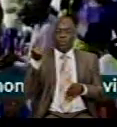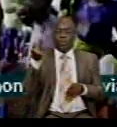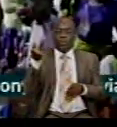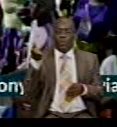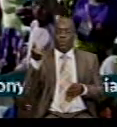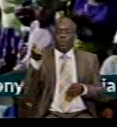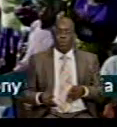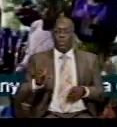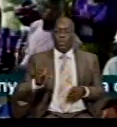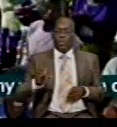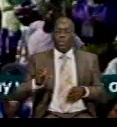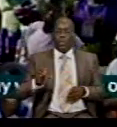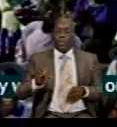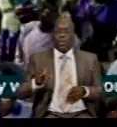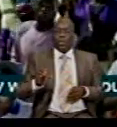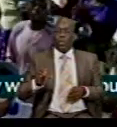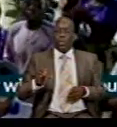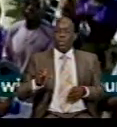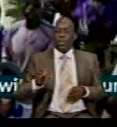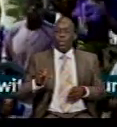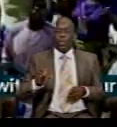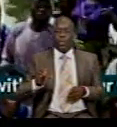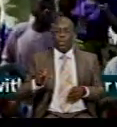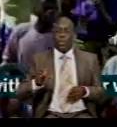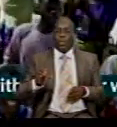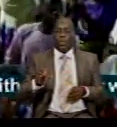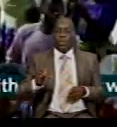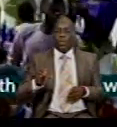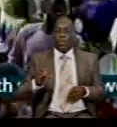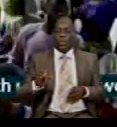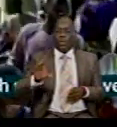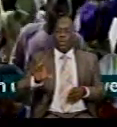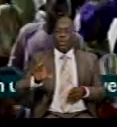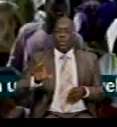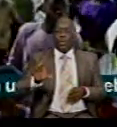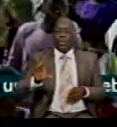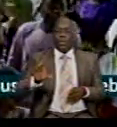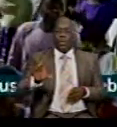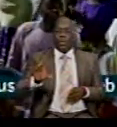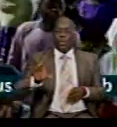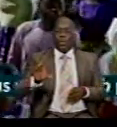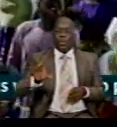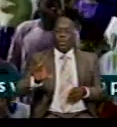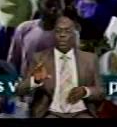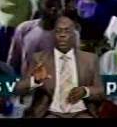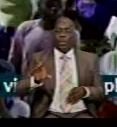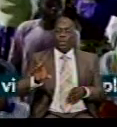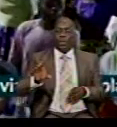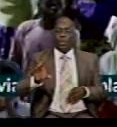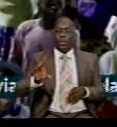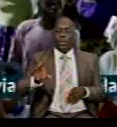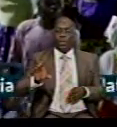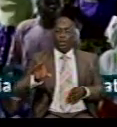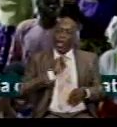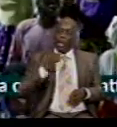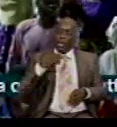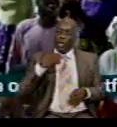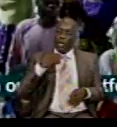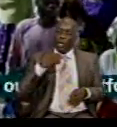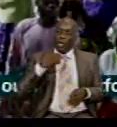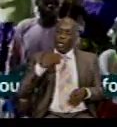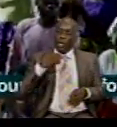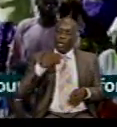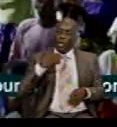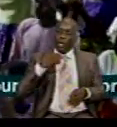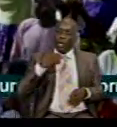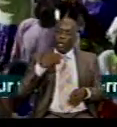Les bâtons okay, sont I told you. Je vous ai dit. I told you. Je vous ai dit. I told you. Je vous ai dit. The